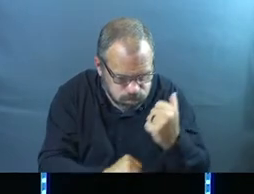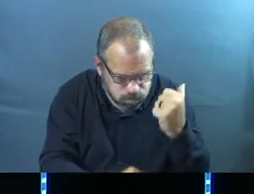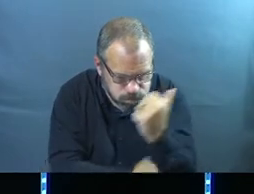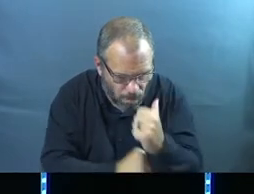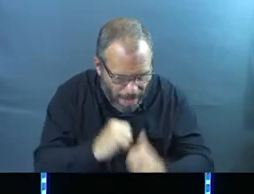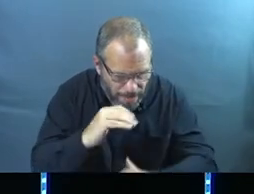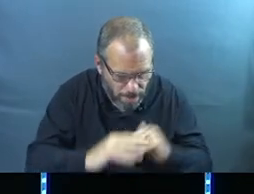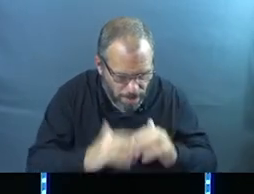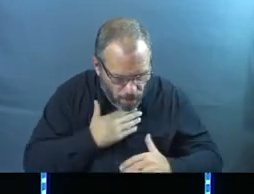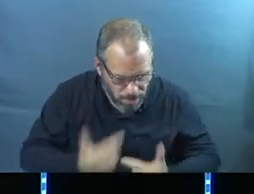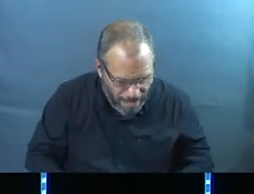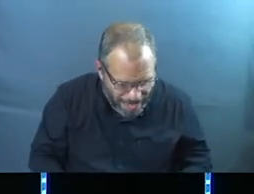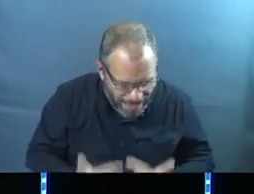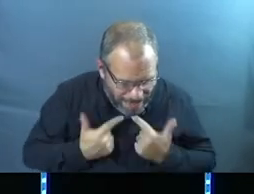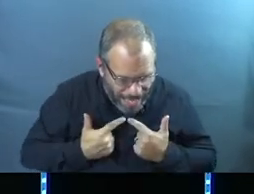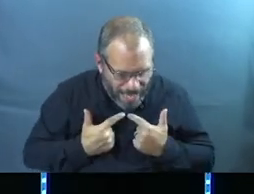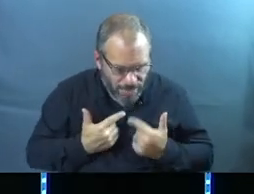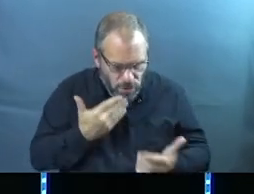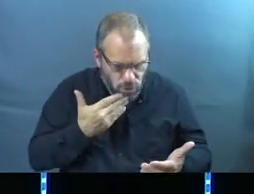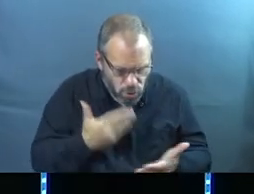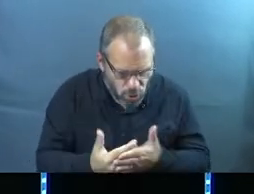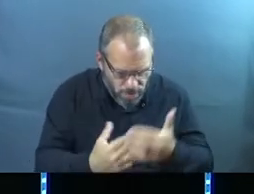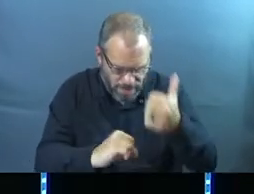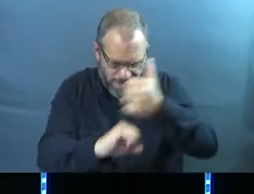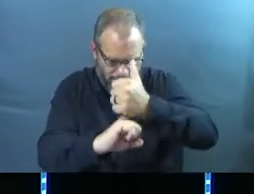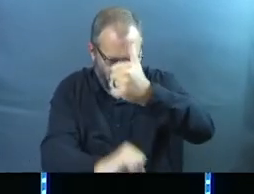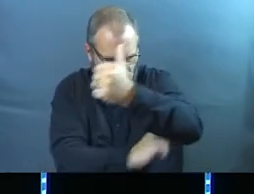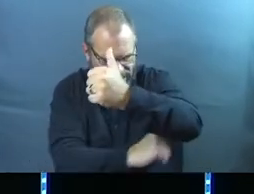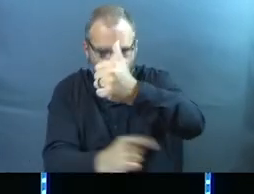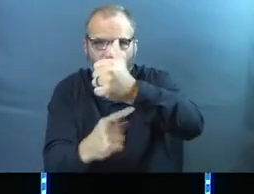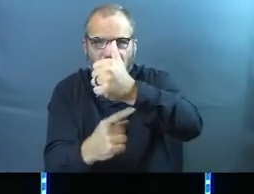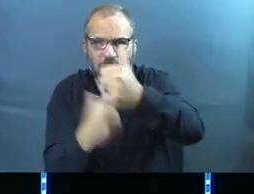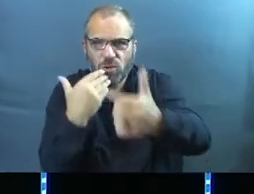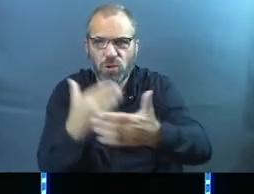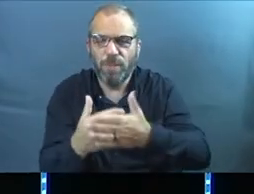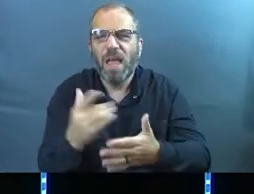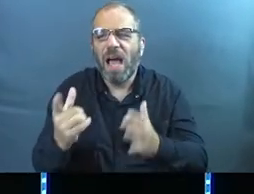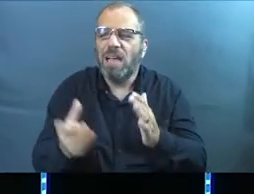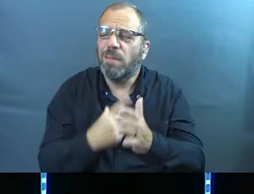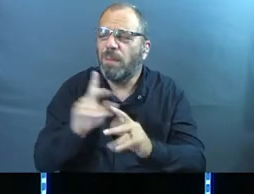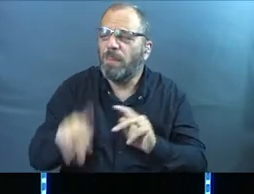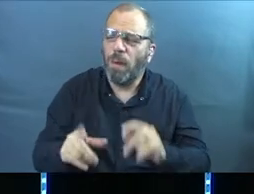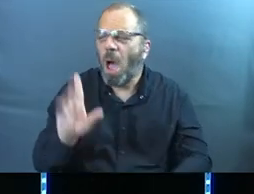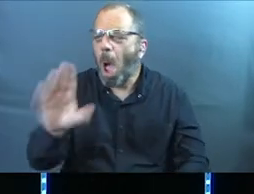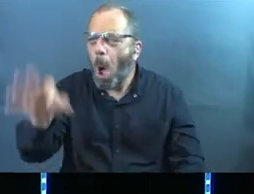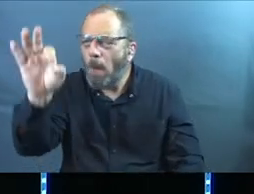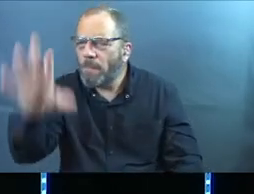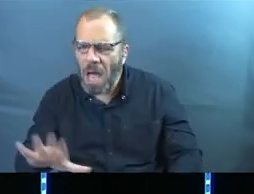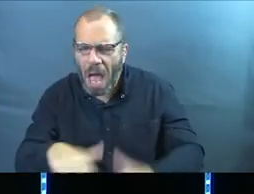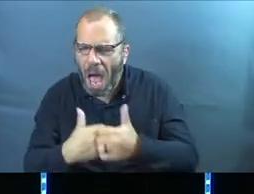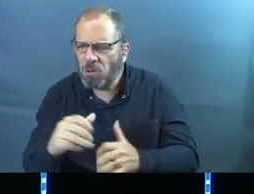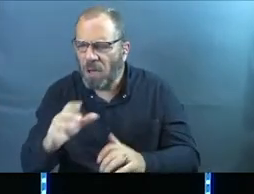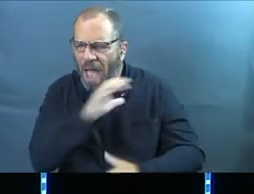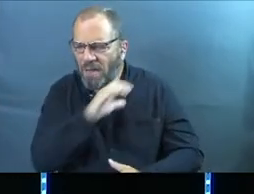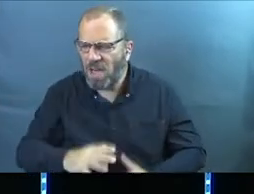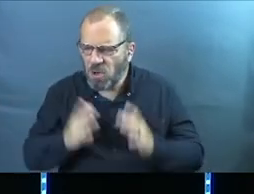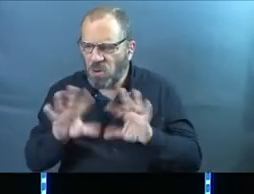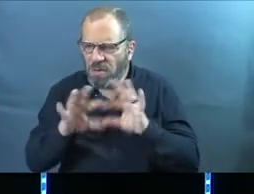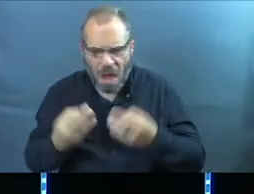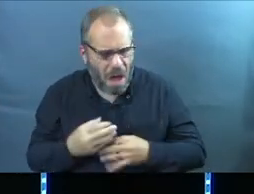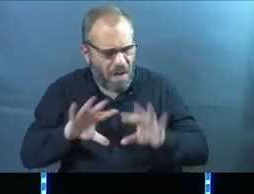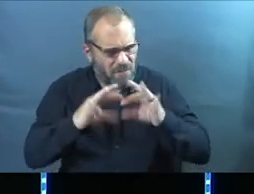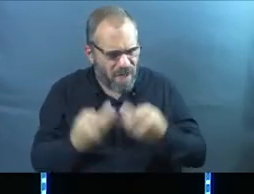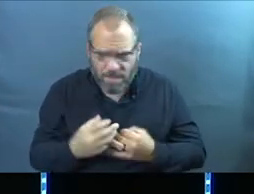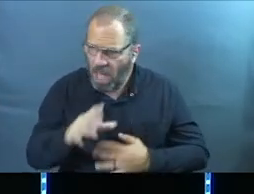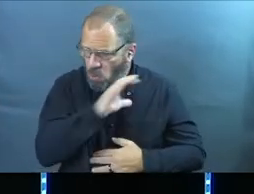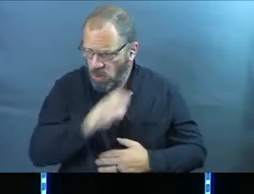a house on. And the house is going to be good because the foundation is good. Sometimes people come and they'll ask me, how do we have a Christian family? Like, we've got a